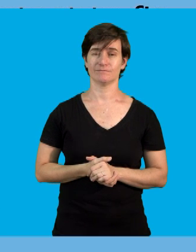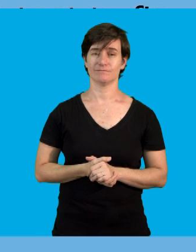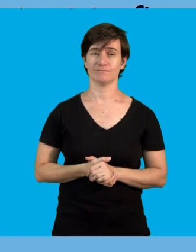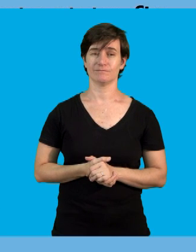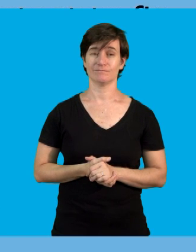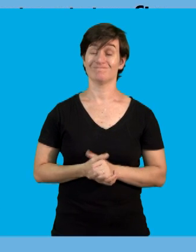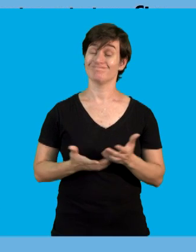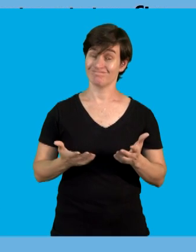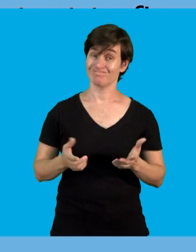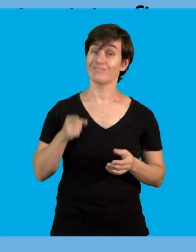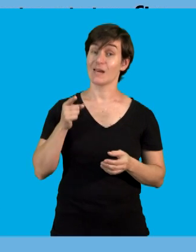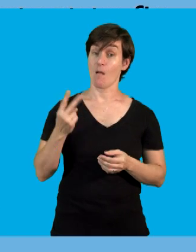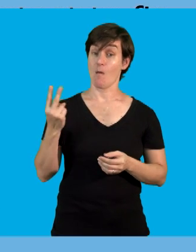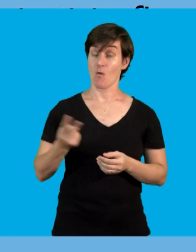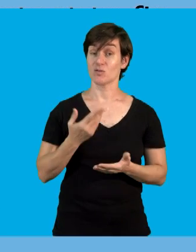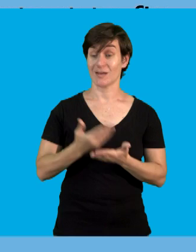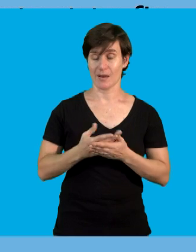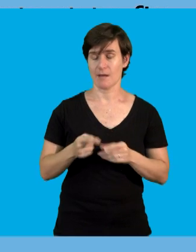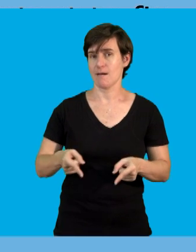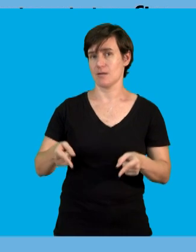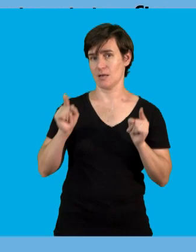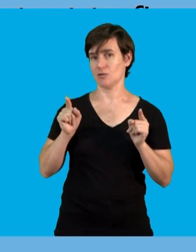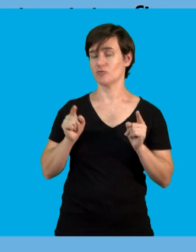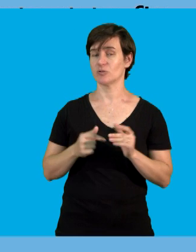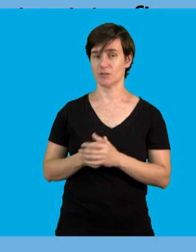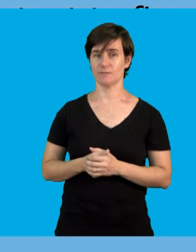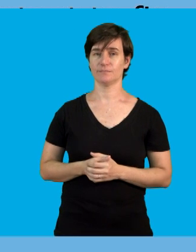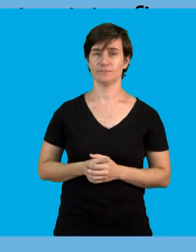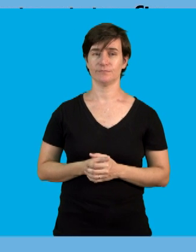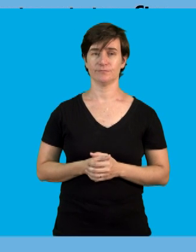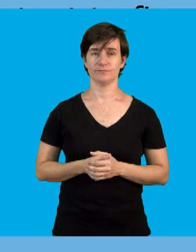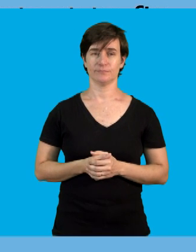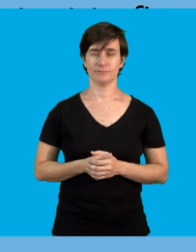and it can also be dangerous,